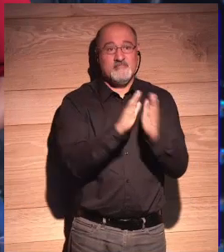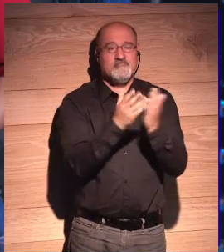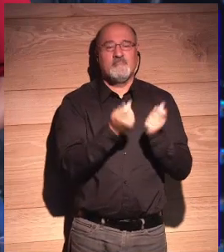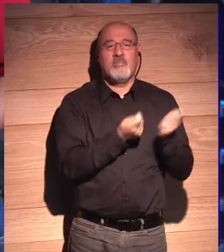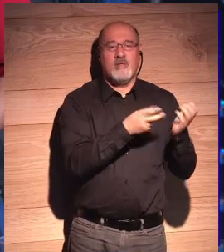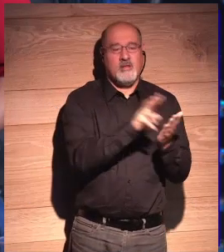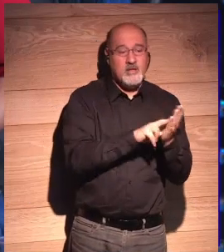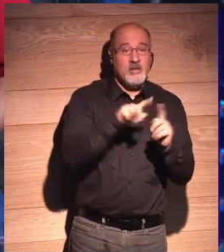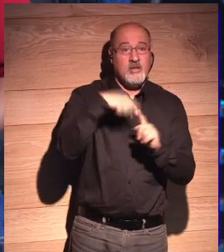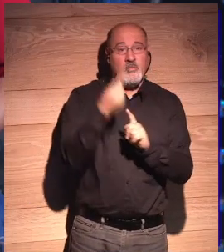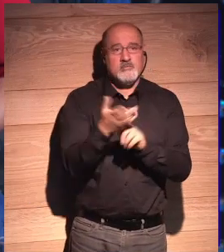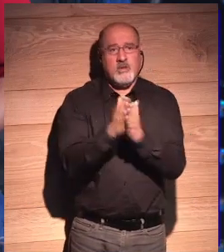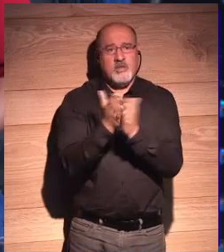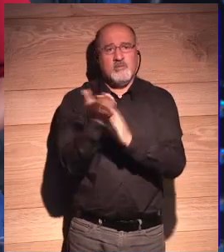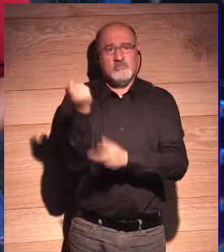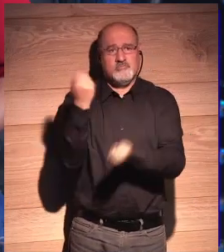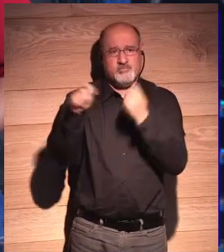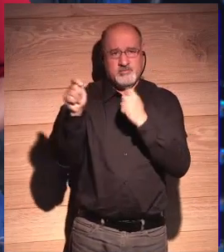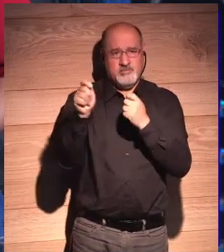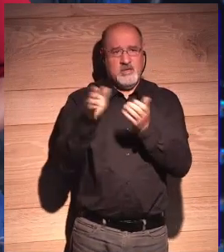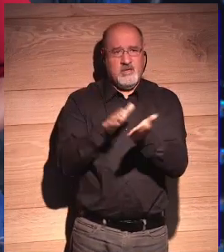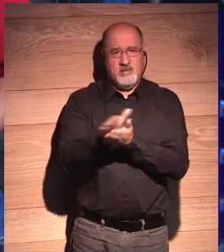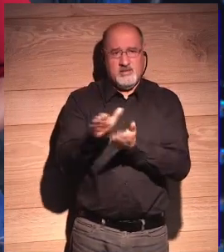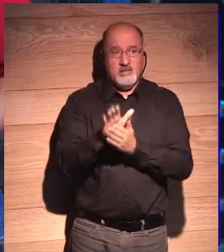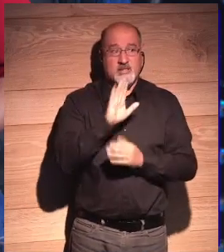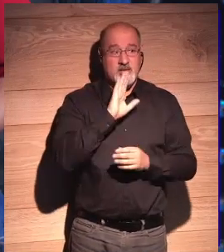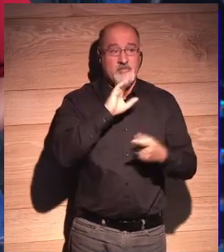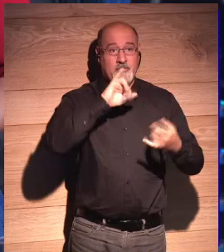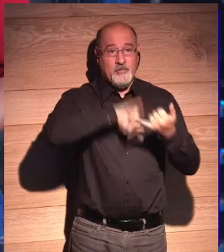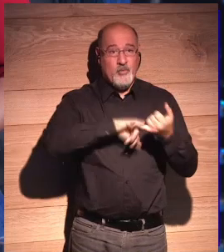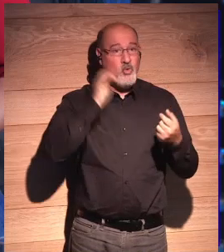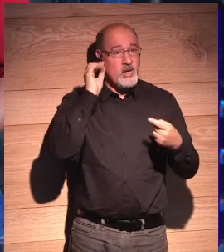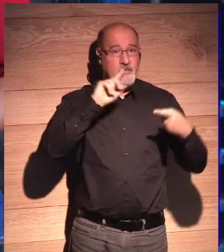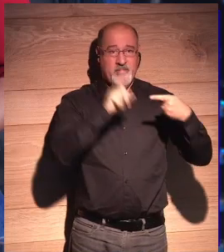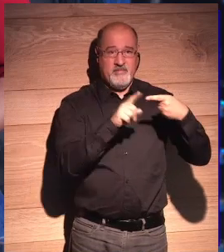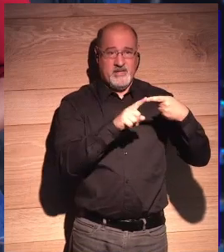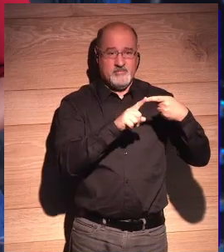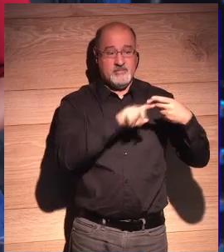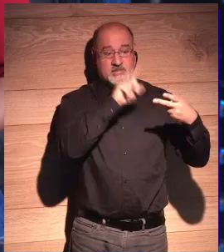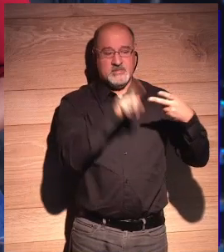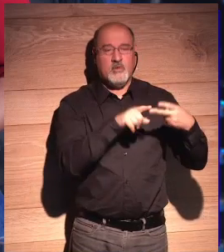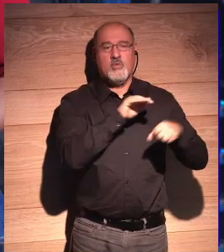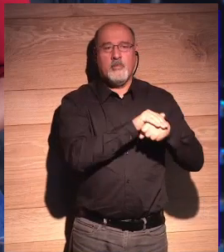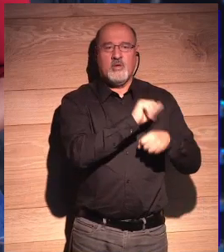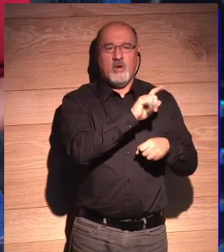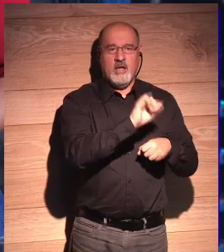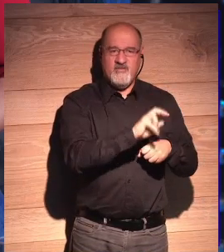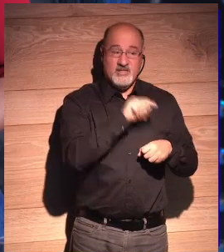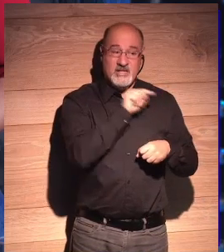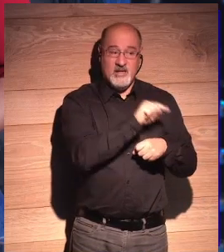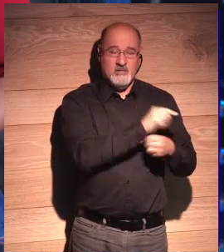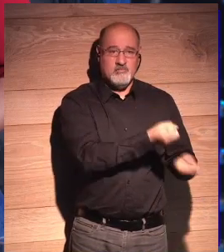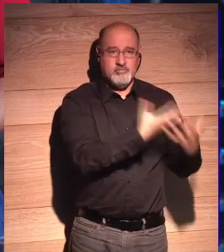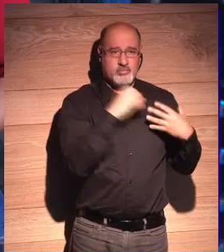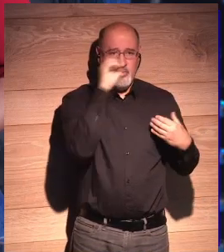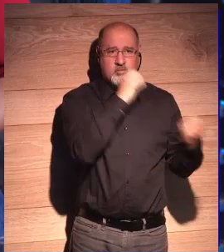person to read it after my wife and gave me all these notes. And he had been the first person to read my last 3 or 4 books. So I'm going to